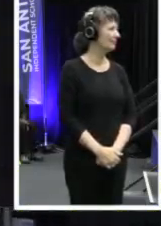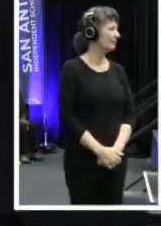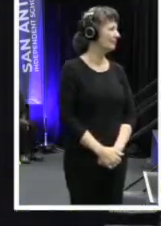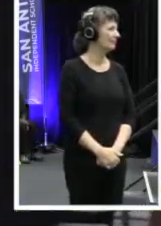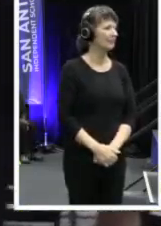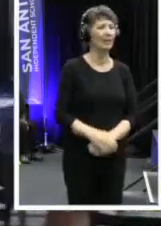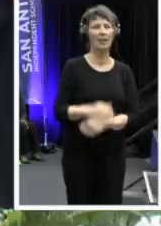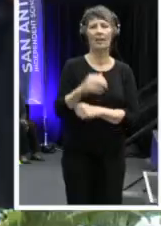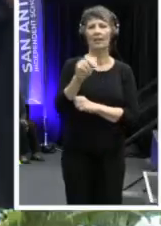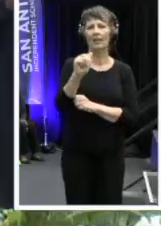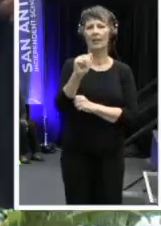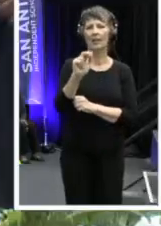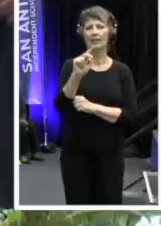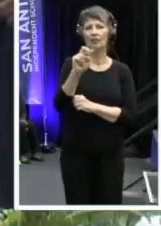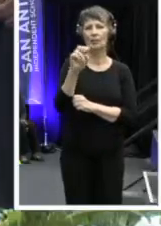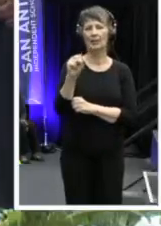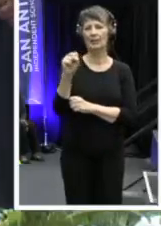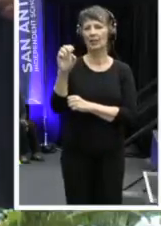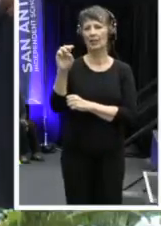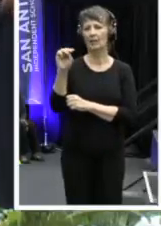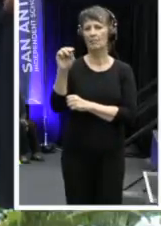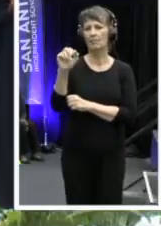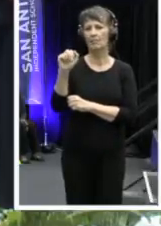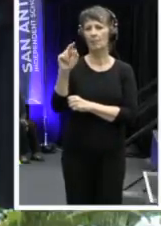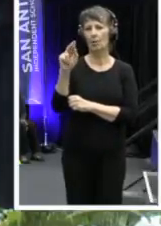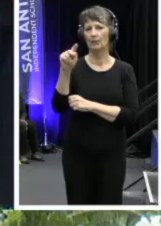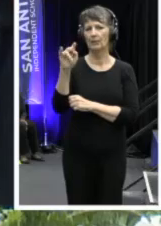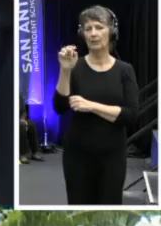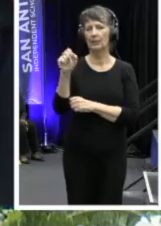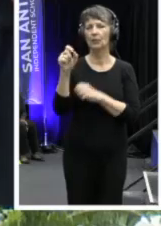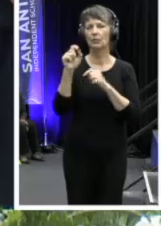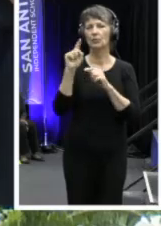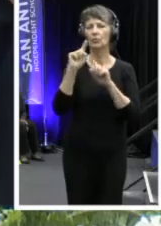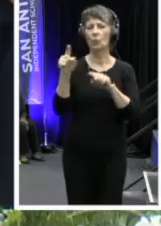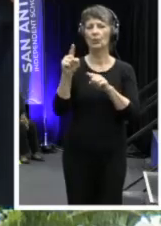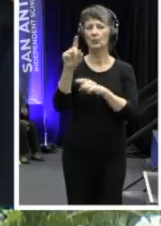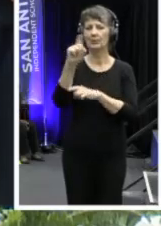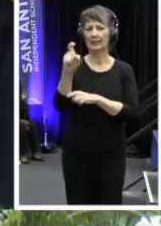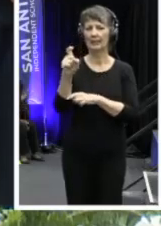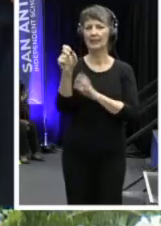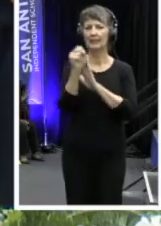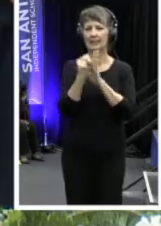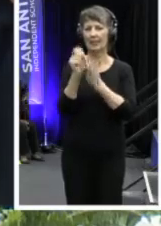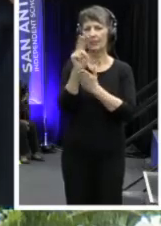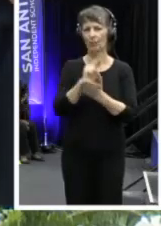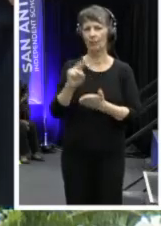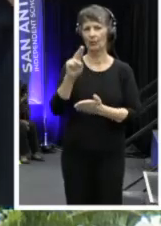Andrés Guillermo Martínez will be attending Texas State University.